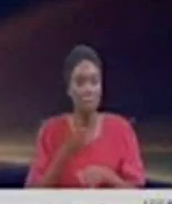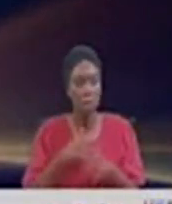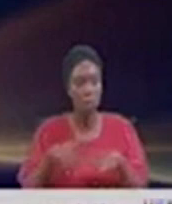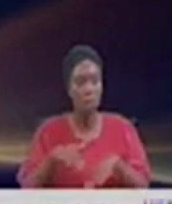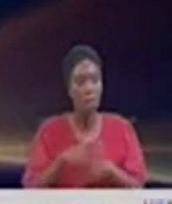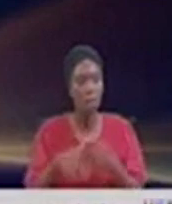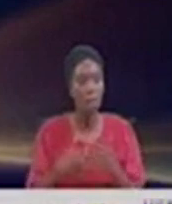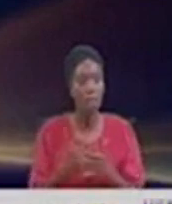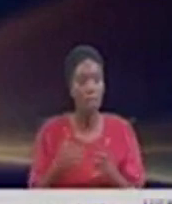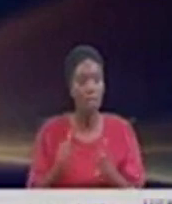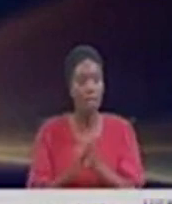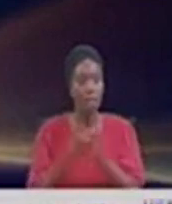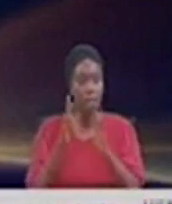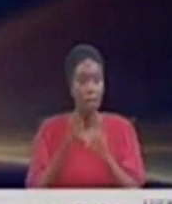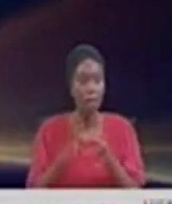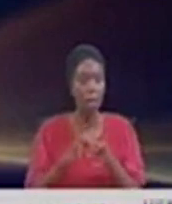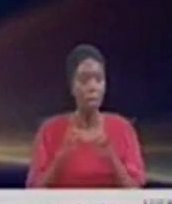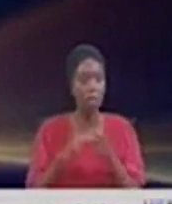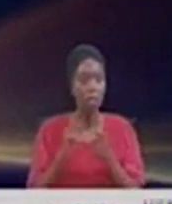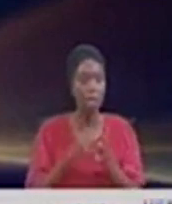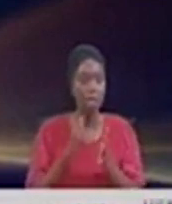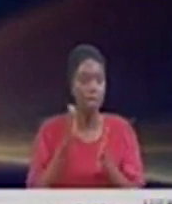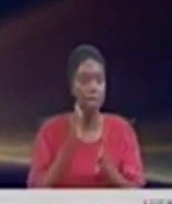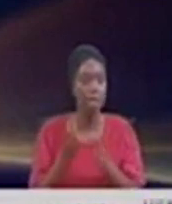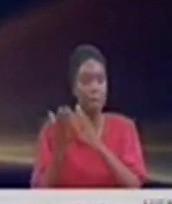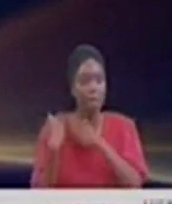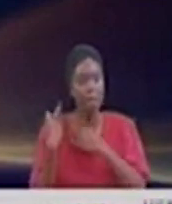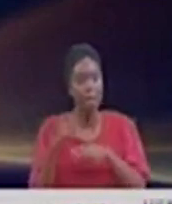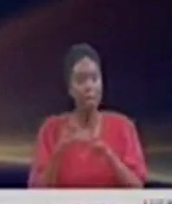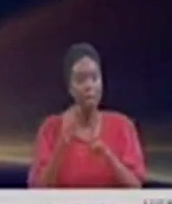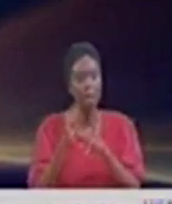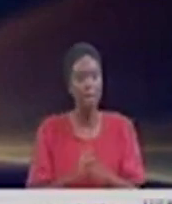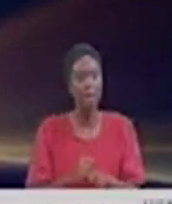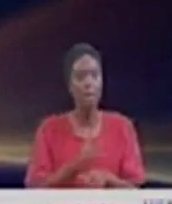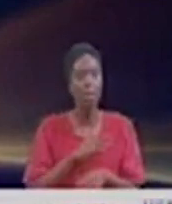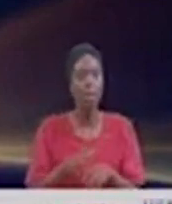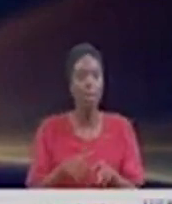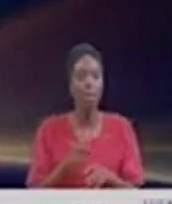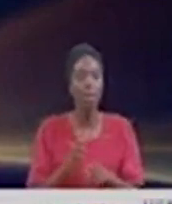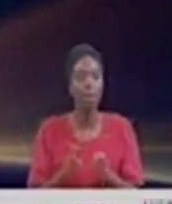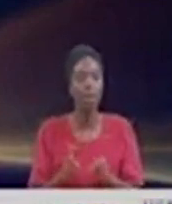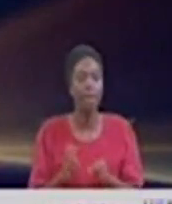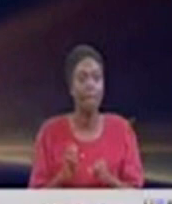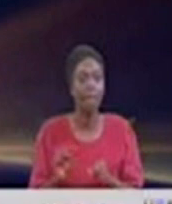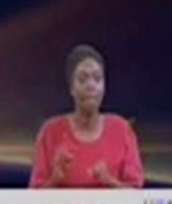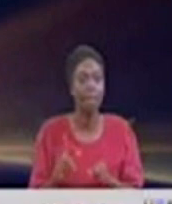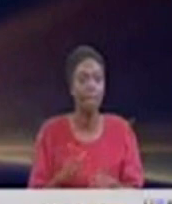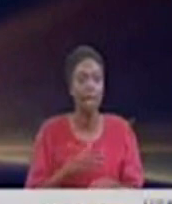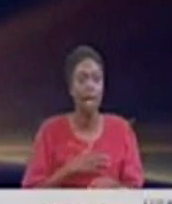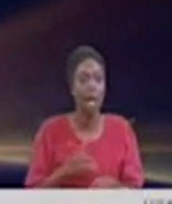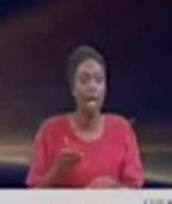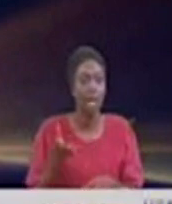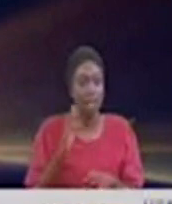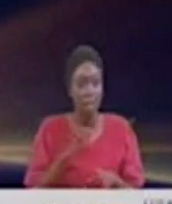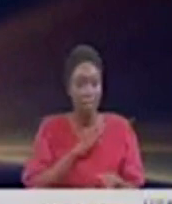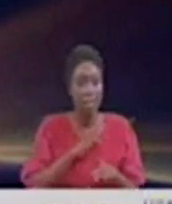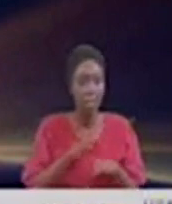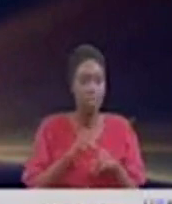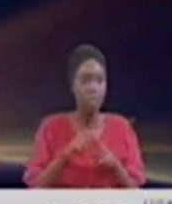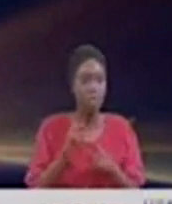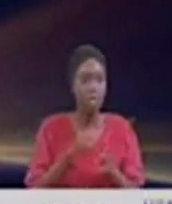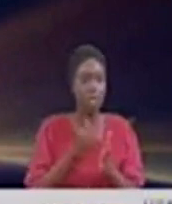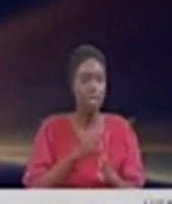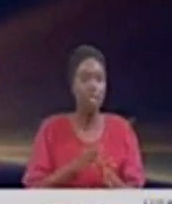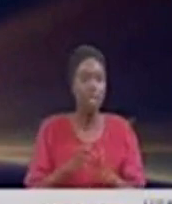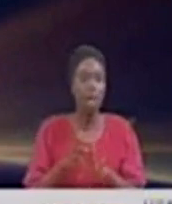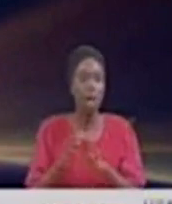all things that belong to it. They shall bear the tabernacle and all the vessels thereof, and they shall minister unto it, and